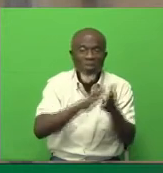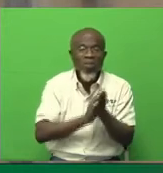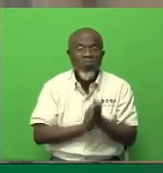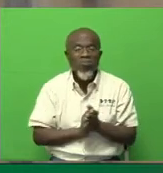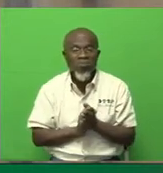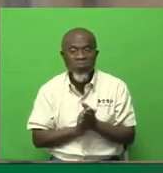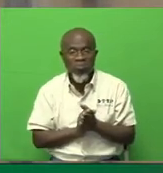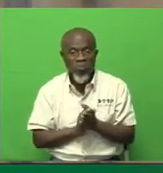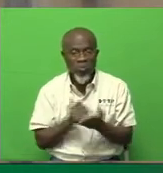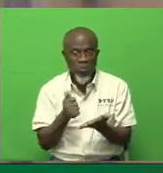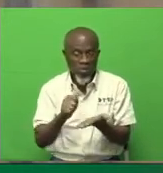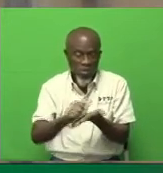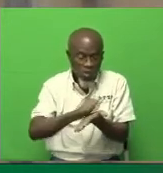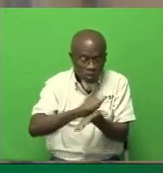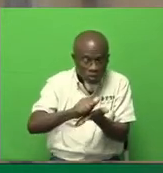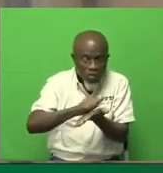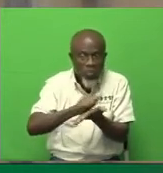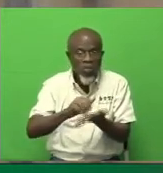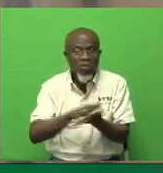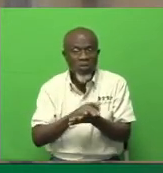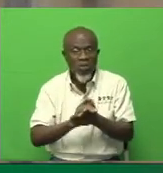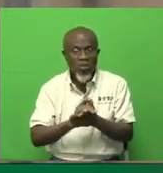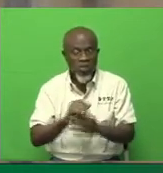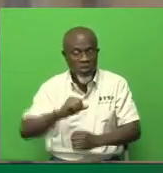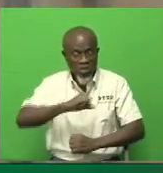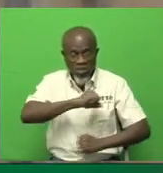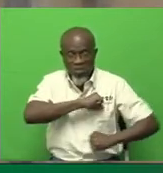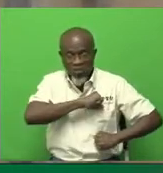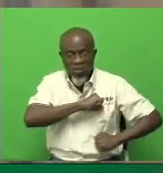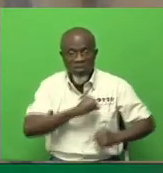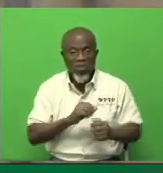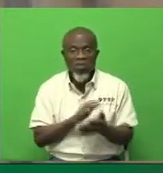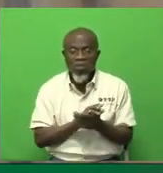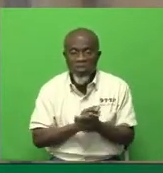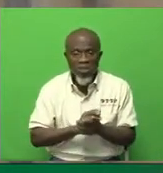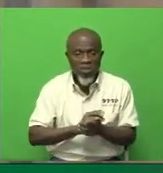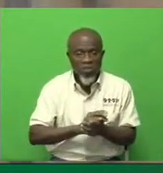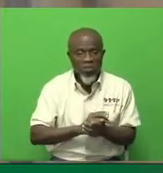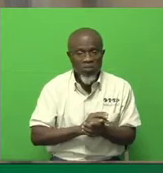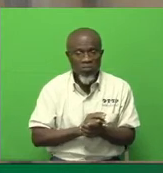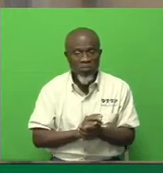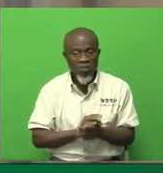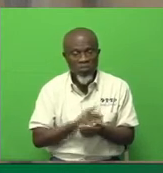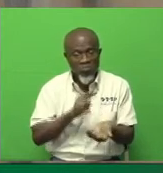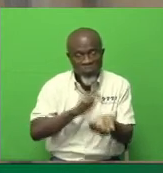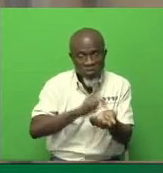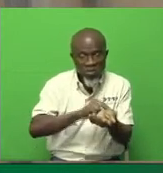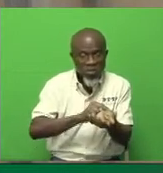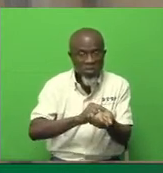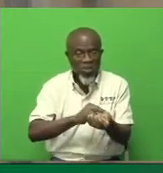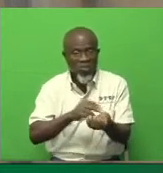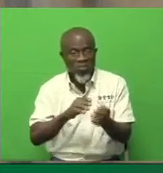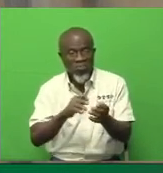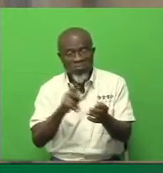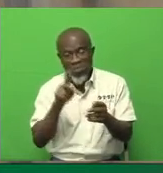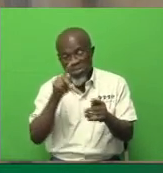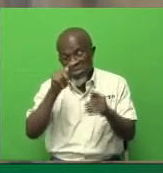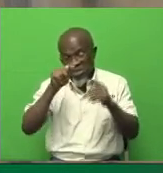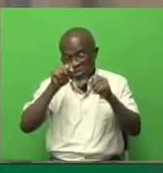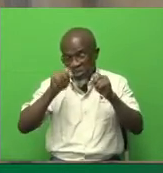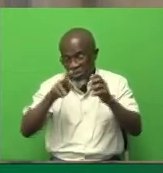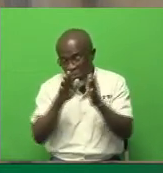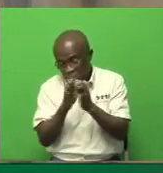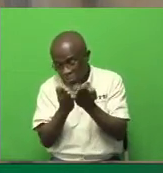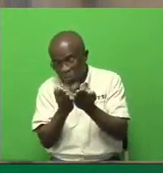General admin school health Safety and Security educational technology finance and accounts nursing textbooks school boards and the